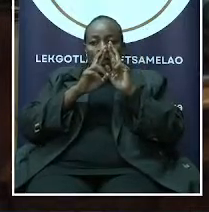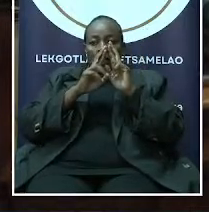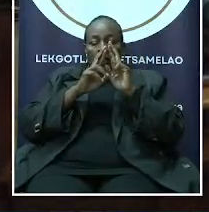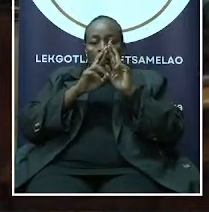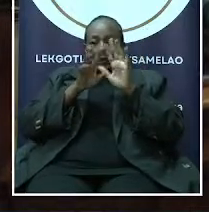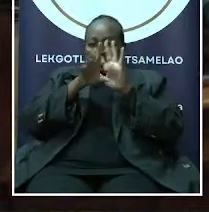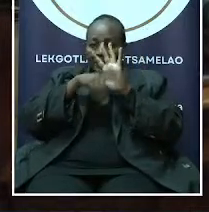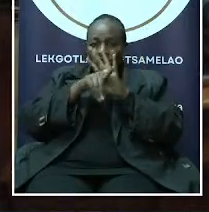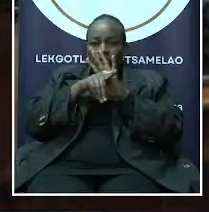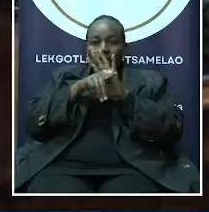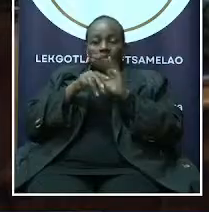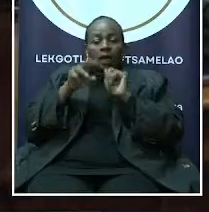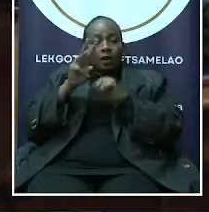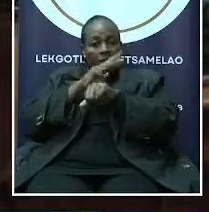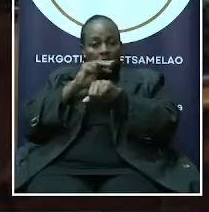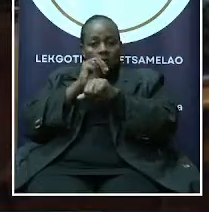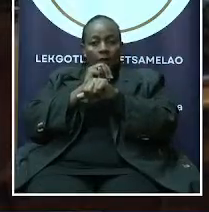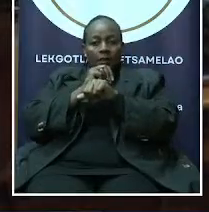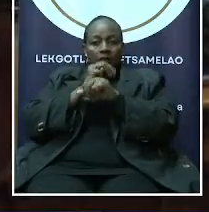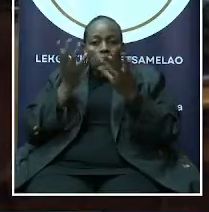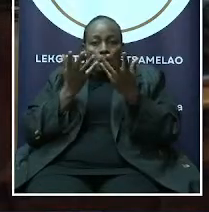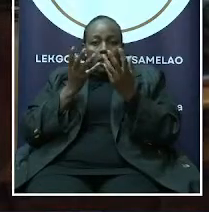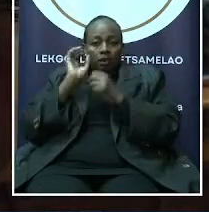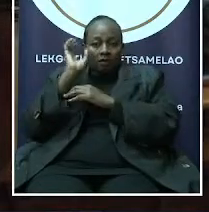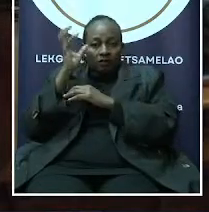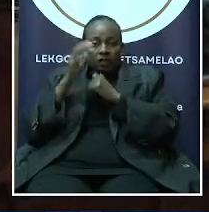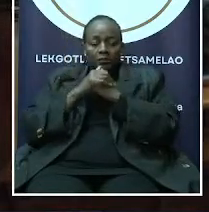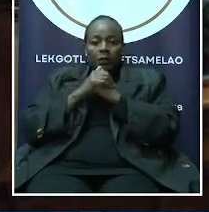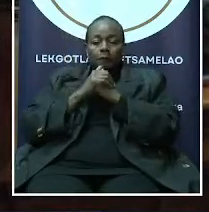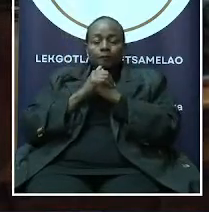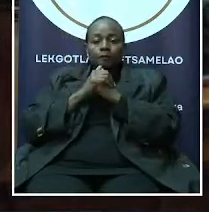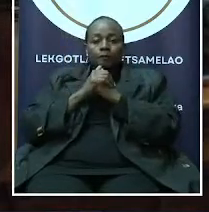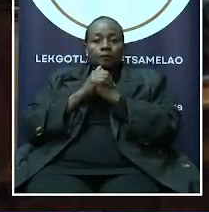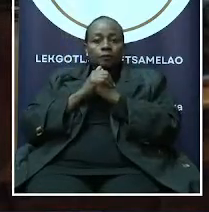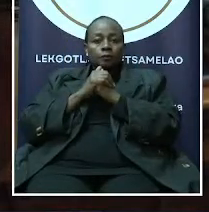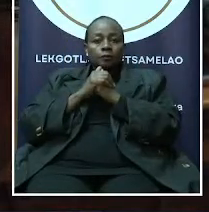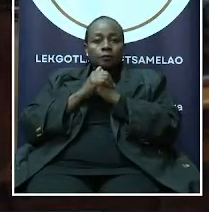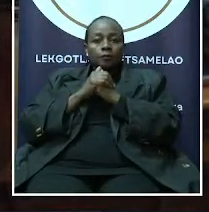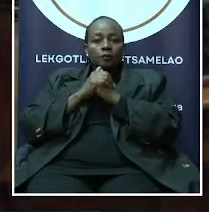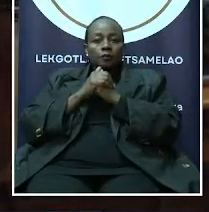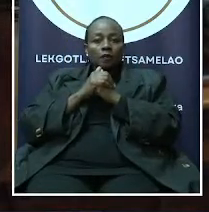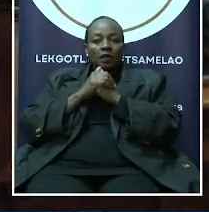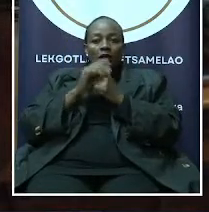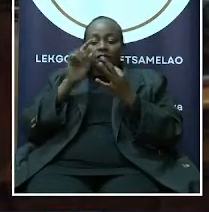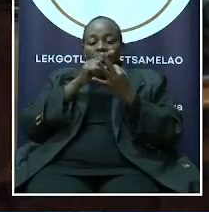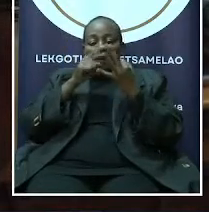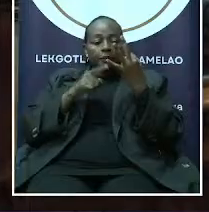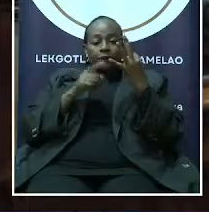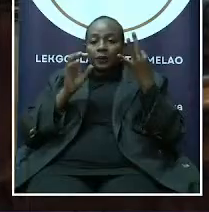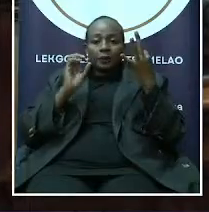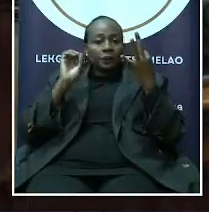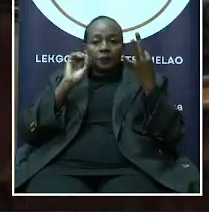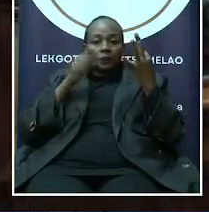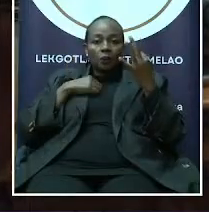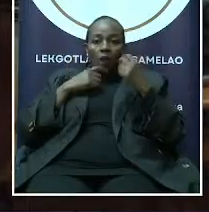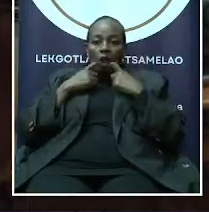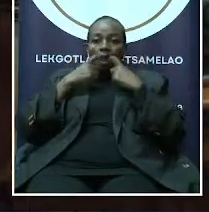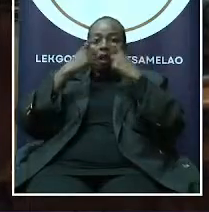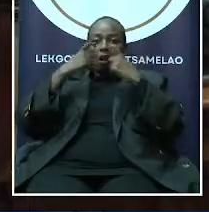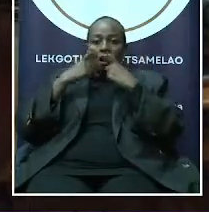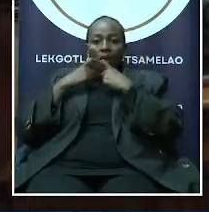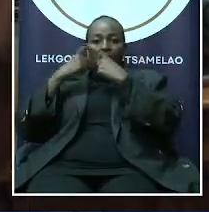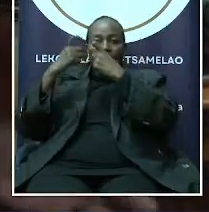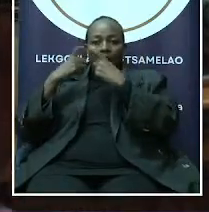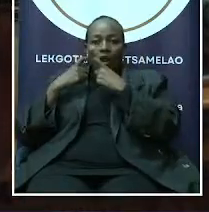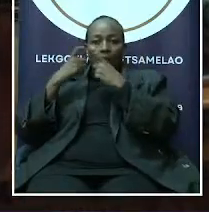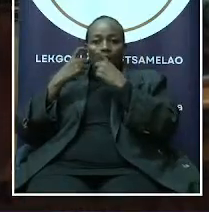district and municipality in the Free State. Because without those, we will forever scream, we will forever